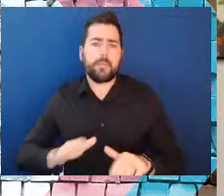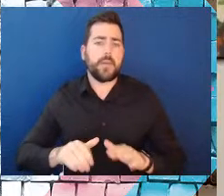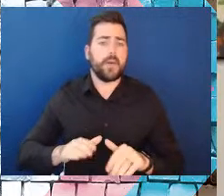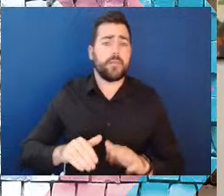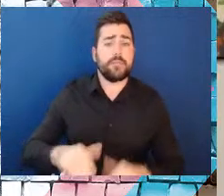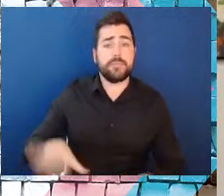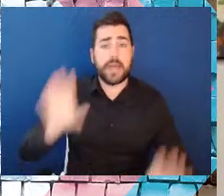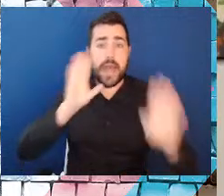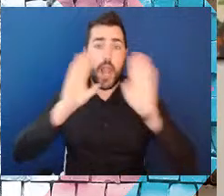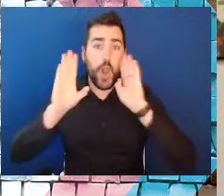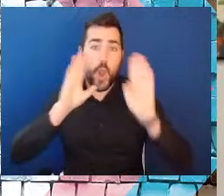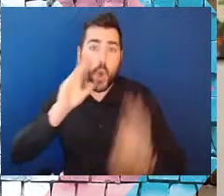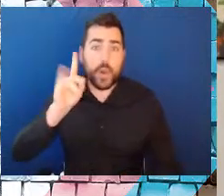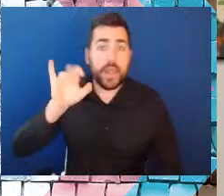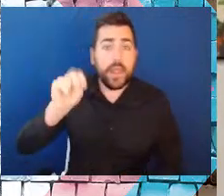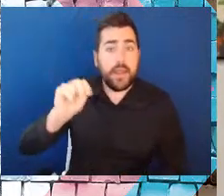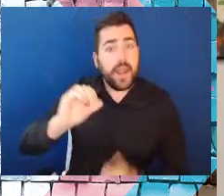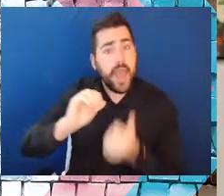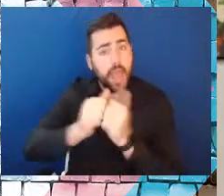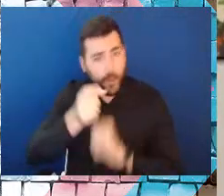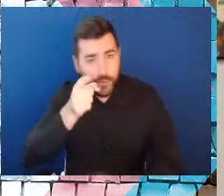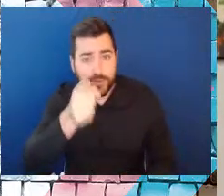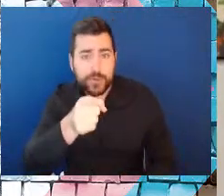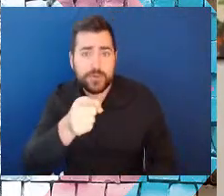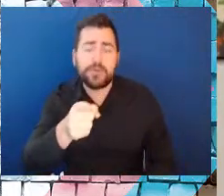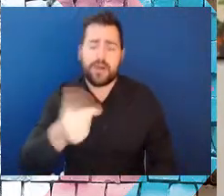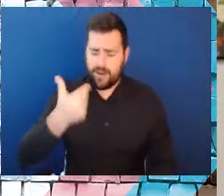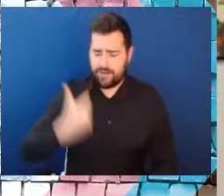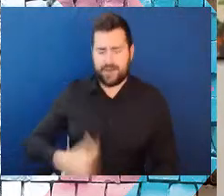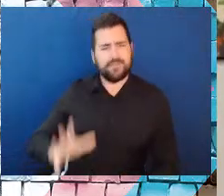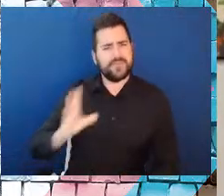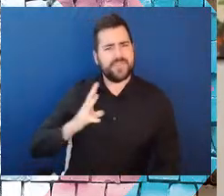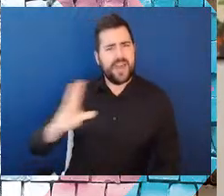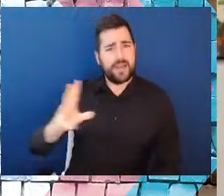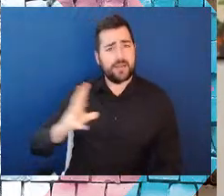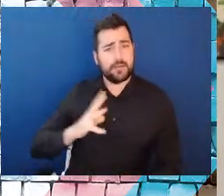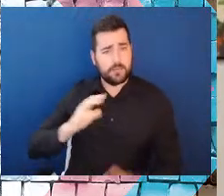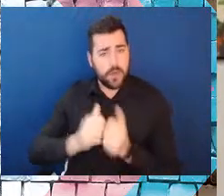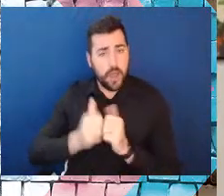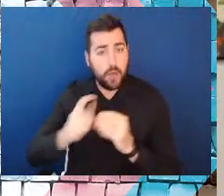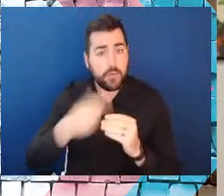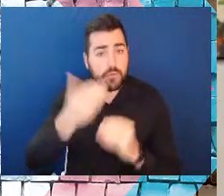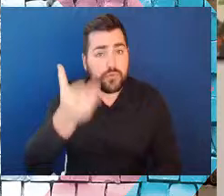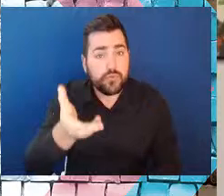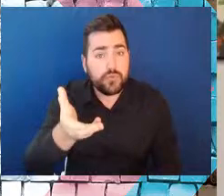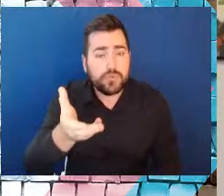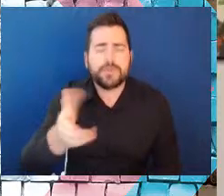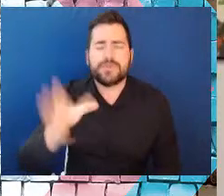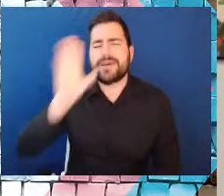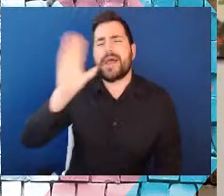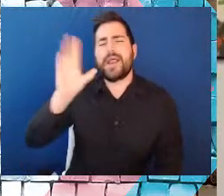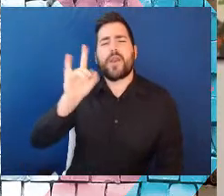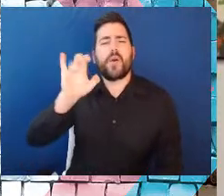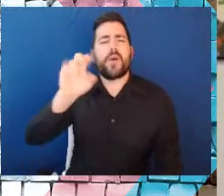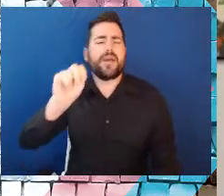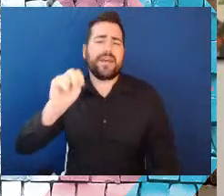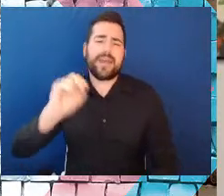Hello, Keon. How are you? I'm doing fine. How about you? Hello, Keon.